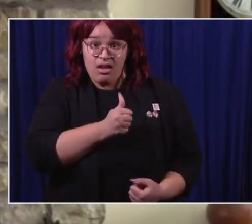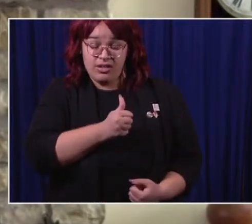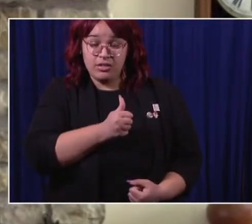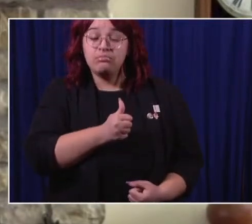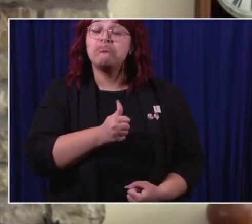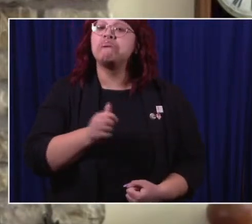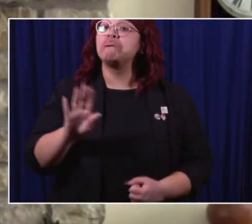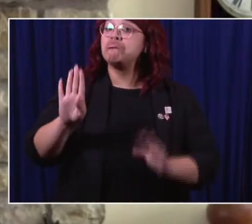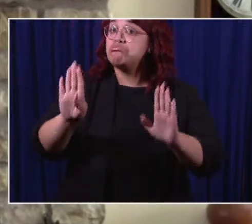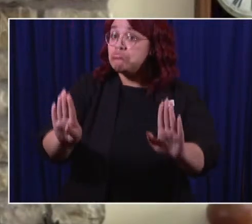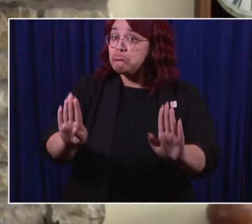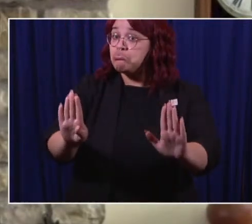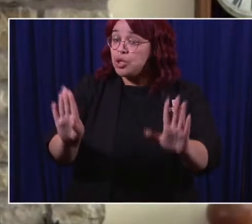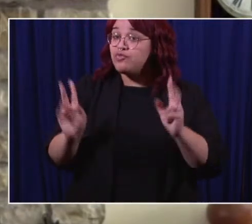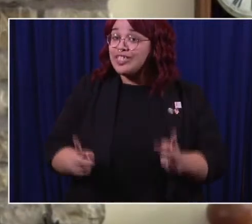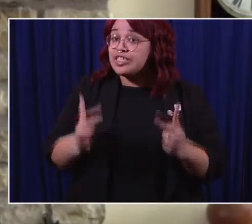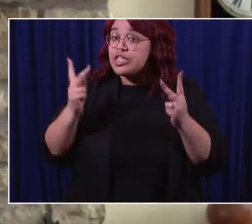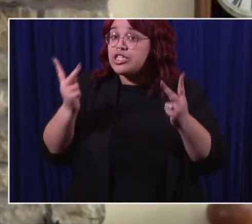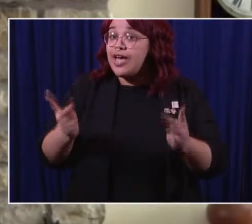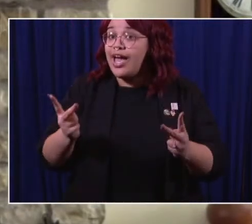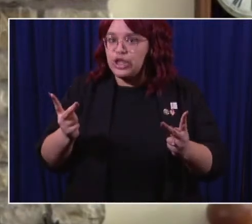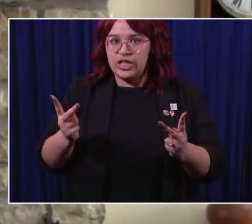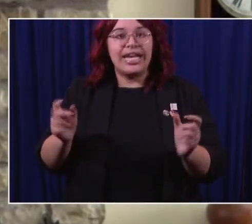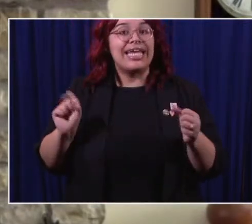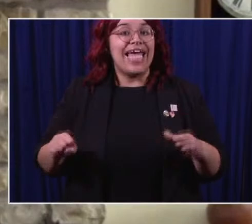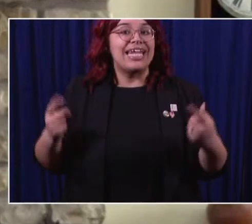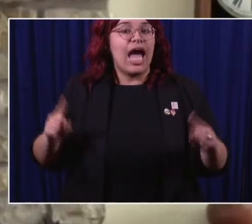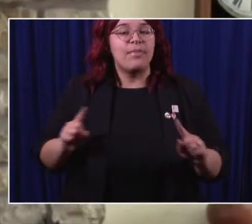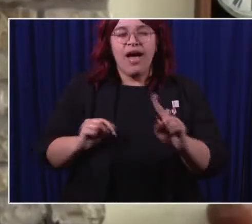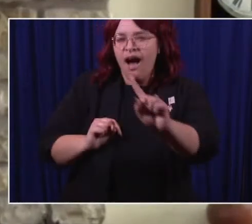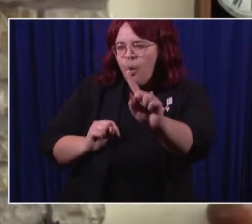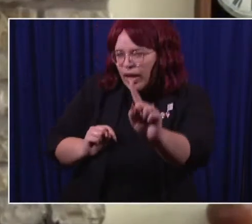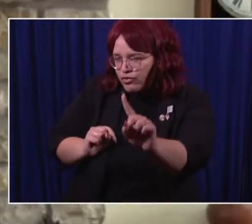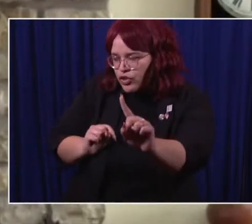visitation can and should still happen in certain circumstances.